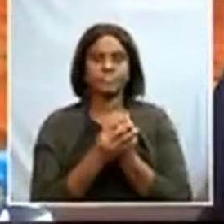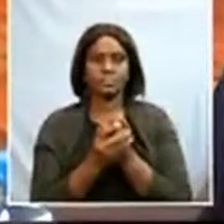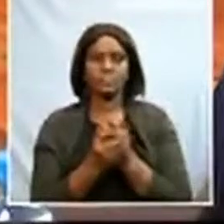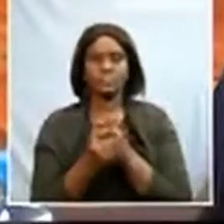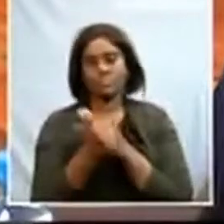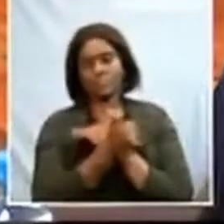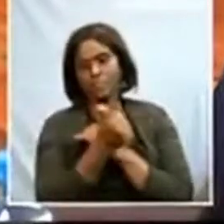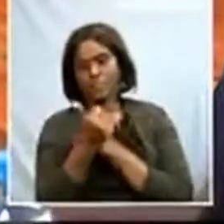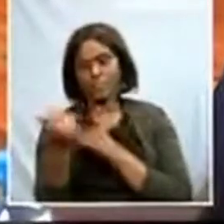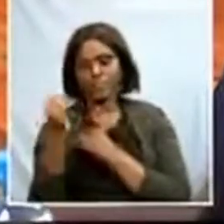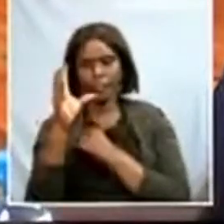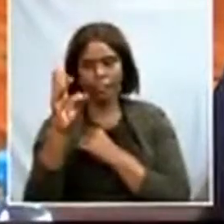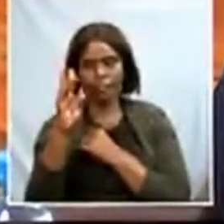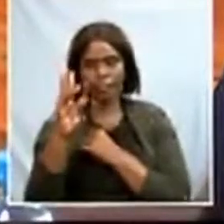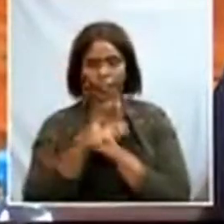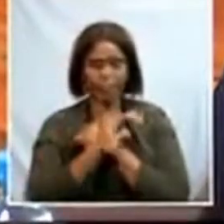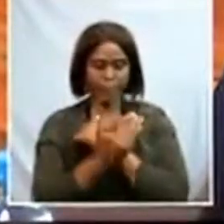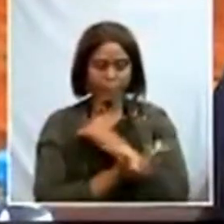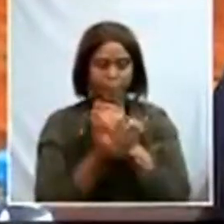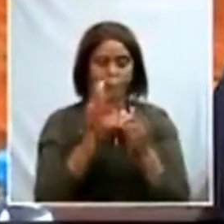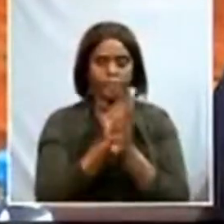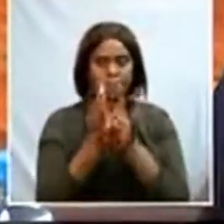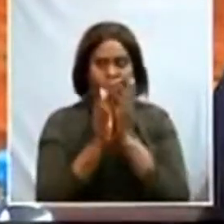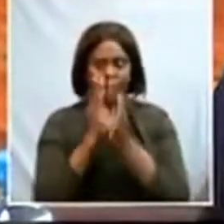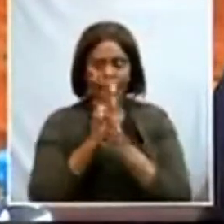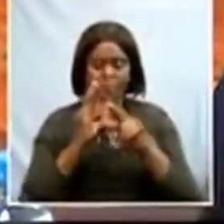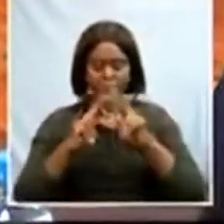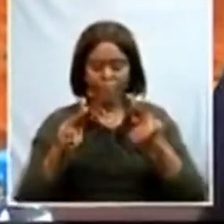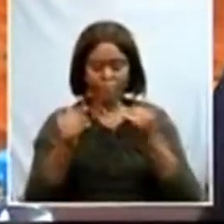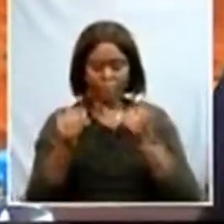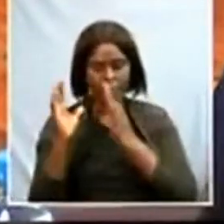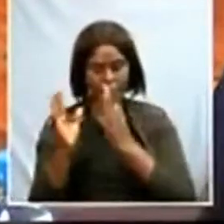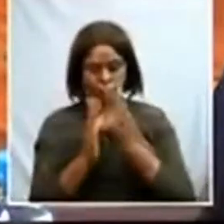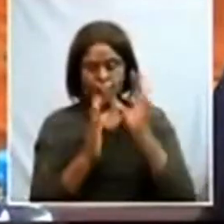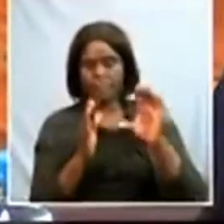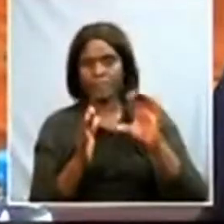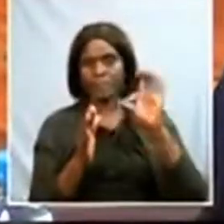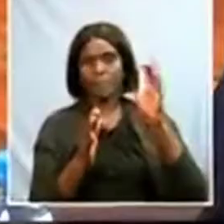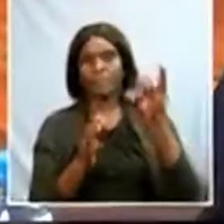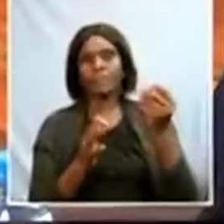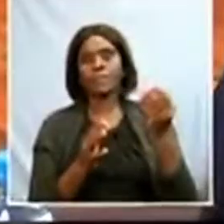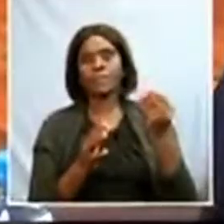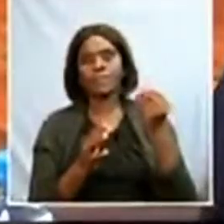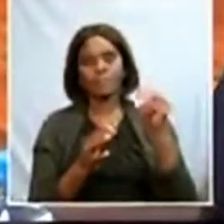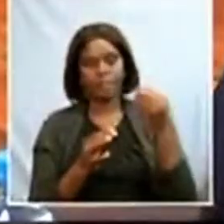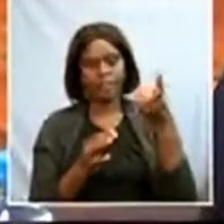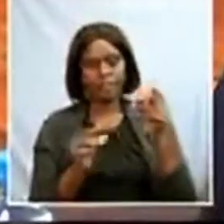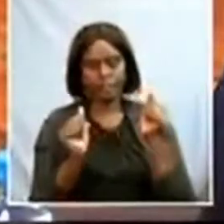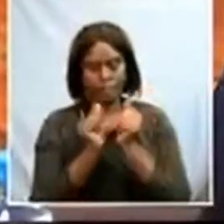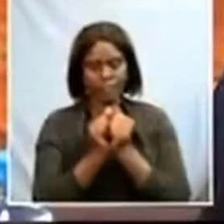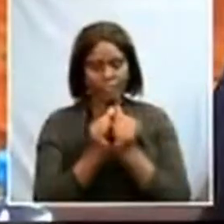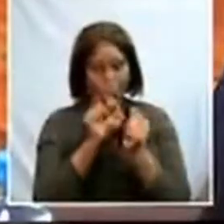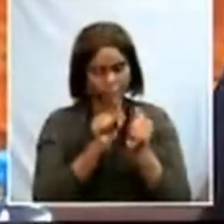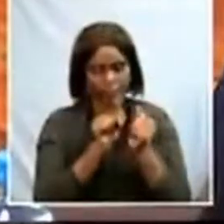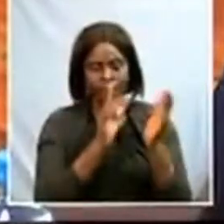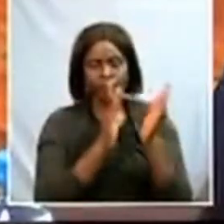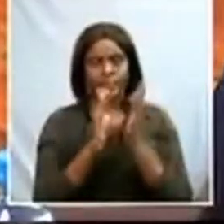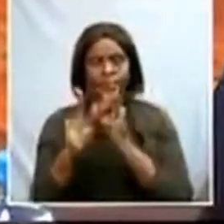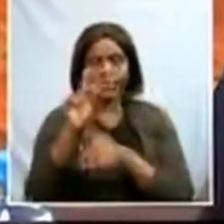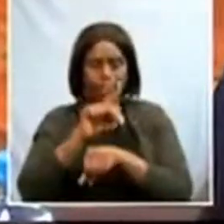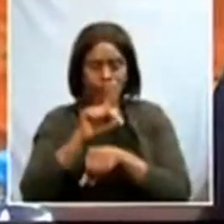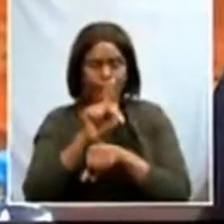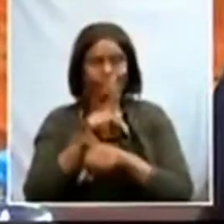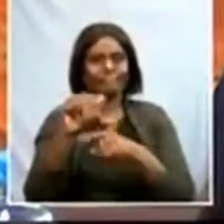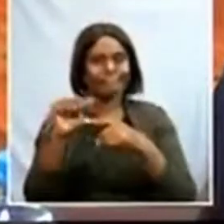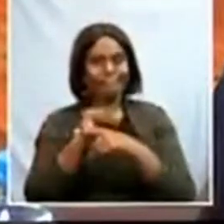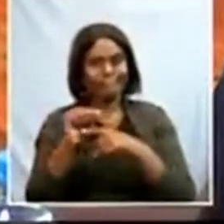The other 6 maternity annexes, Chair, are yet to be allocated funds and are undergoing project